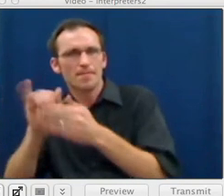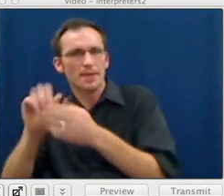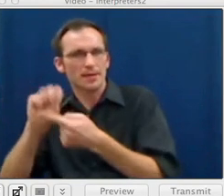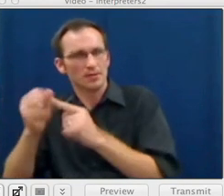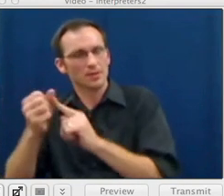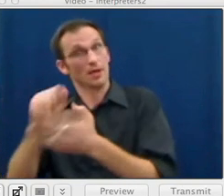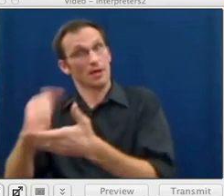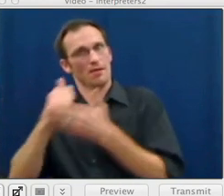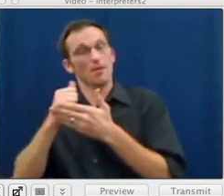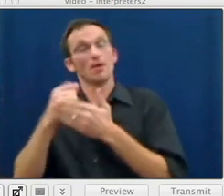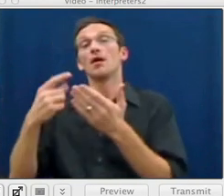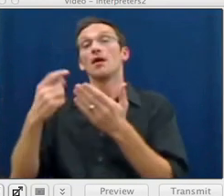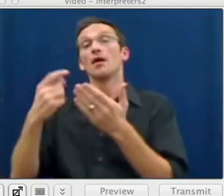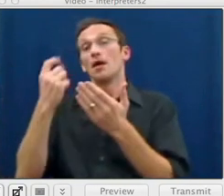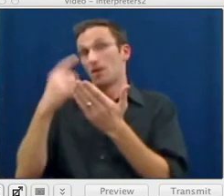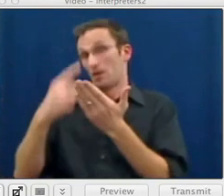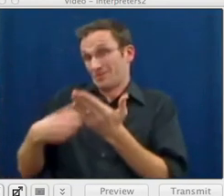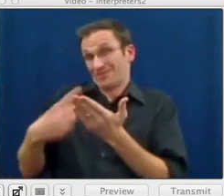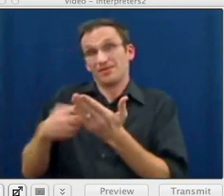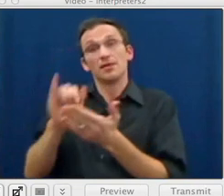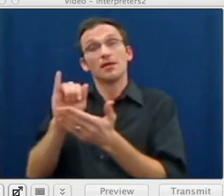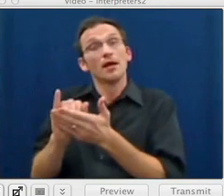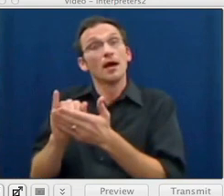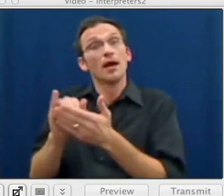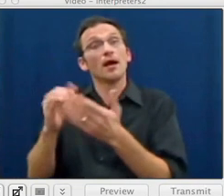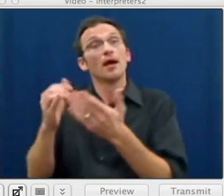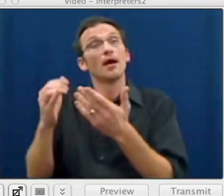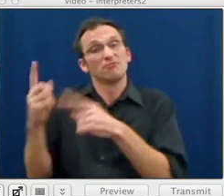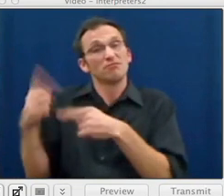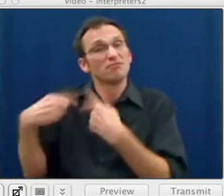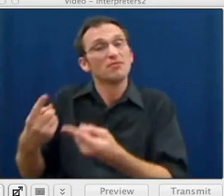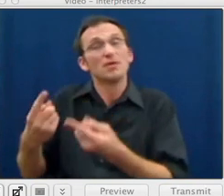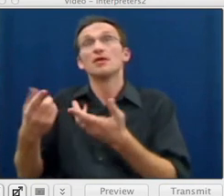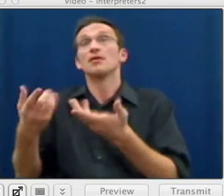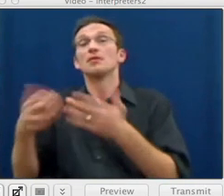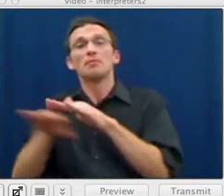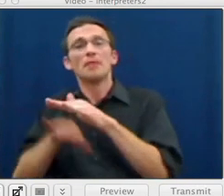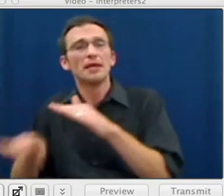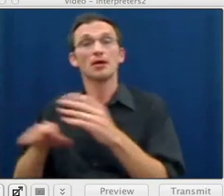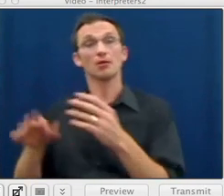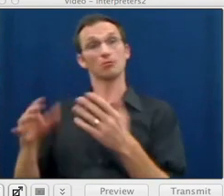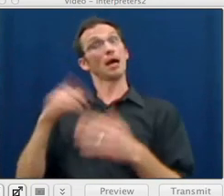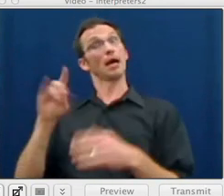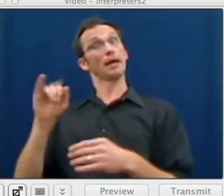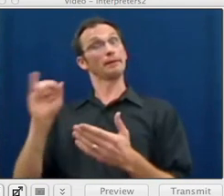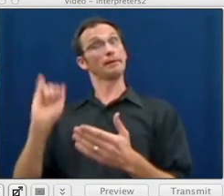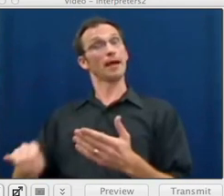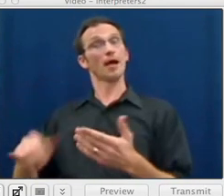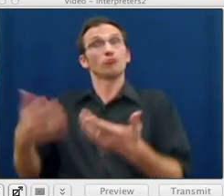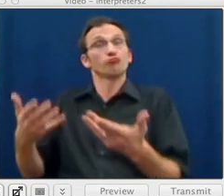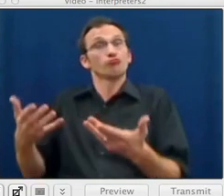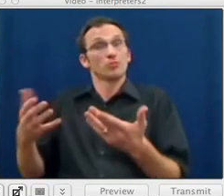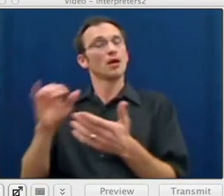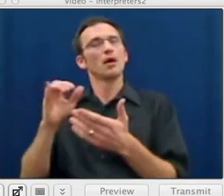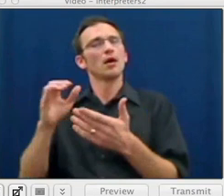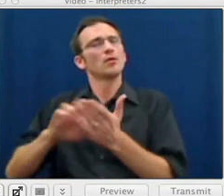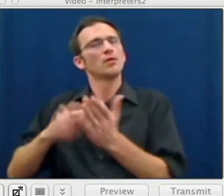we only do this basic piece of the case and end there, because that's really the most helpful part of the